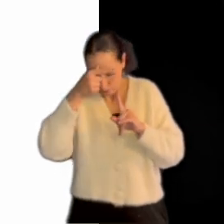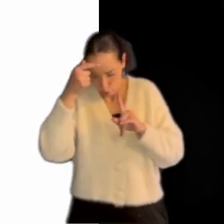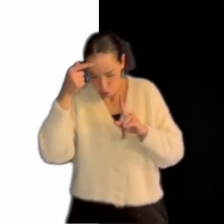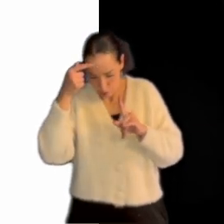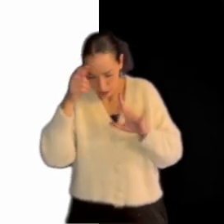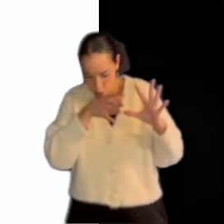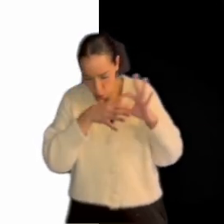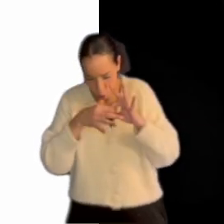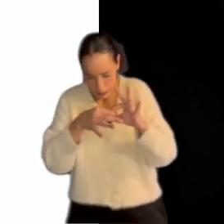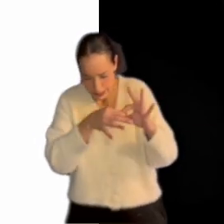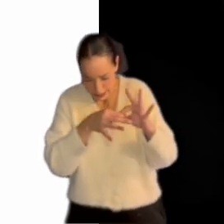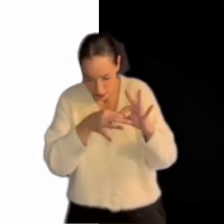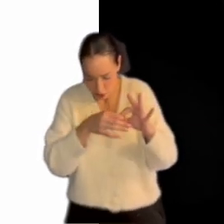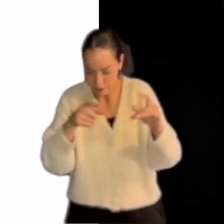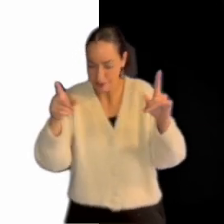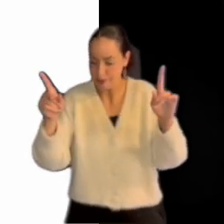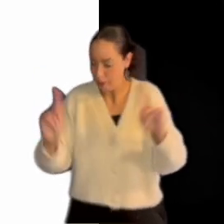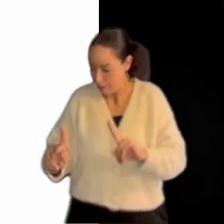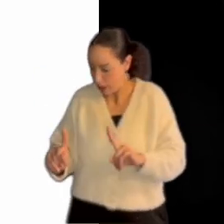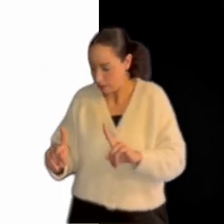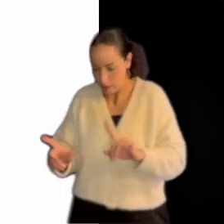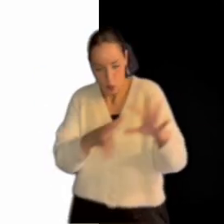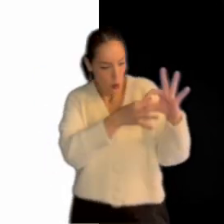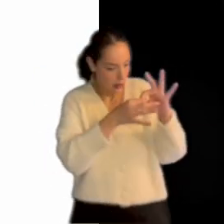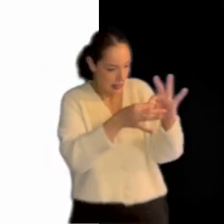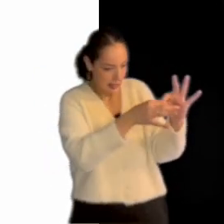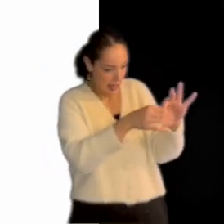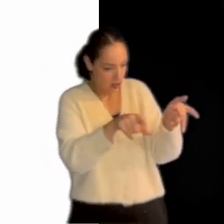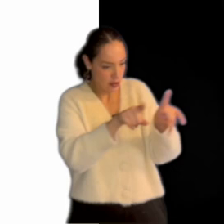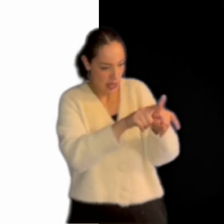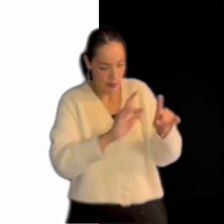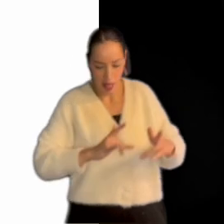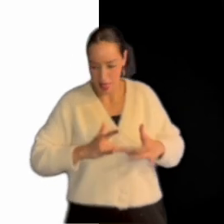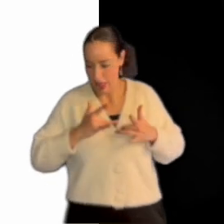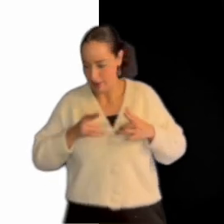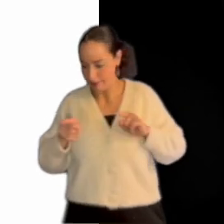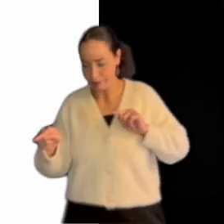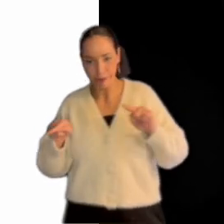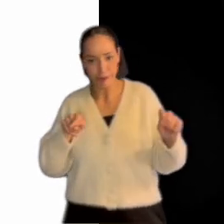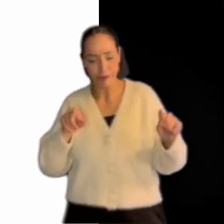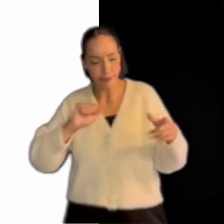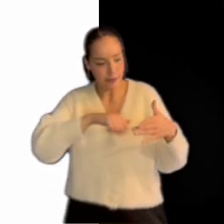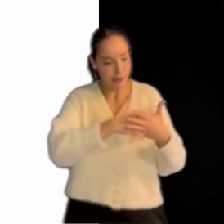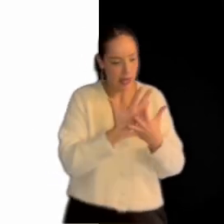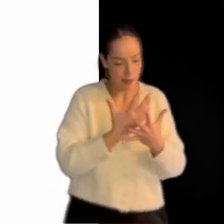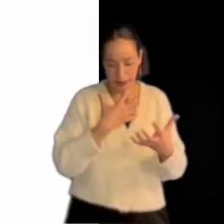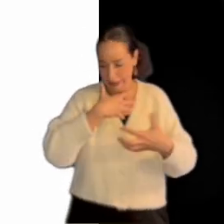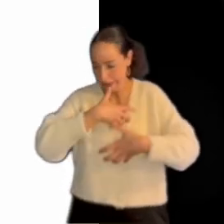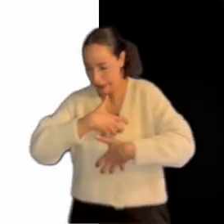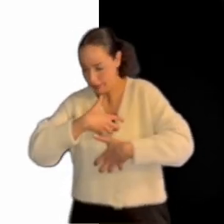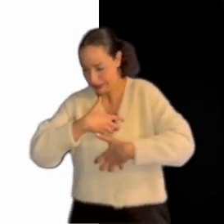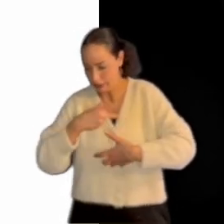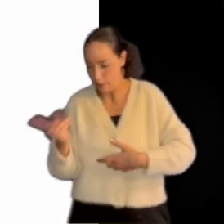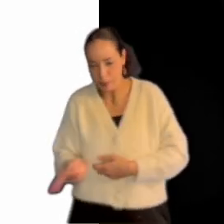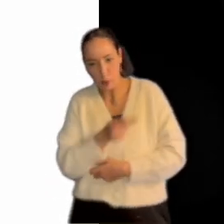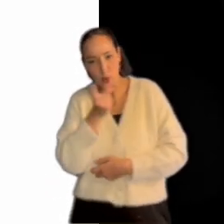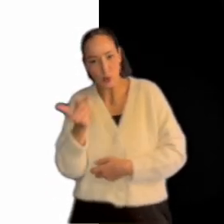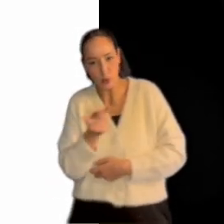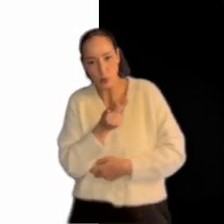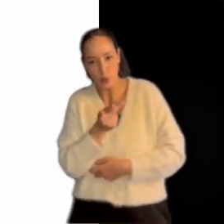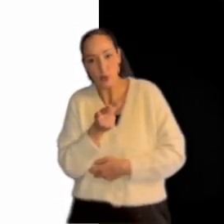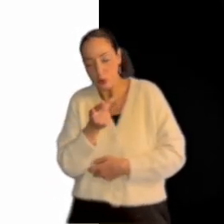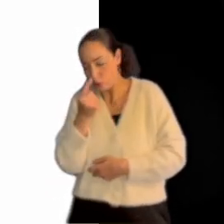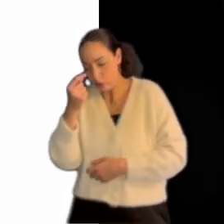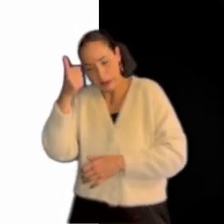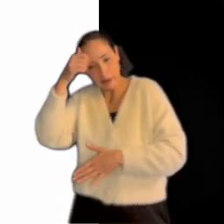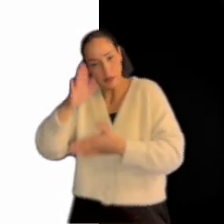organisations are alive. They're always developing and adapting and can be equally vulnerable to stress. Loss, dissociation and toxic stress can